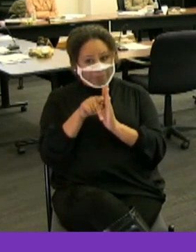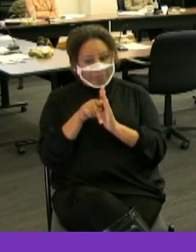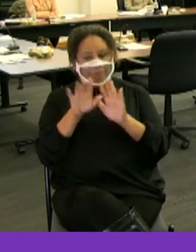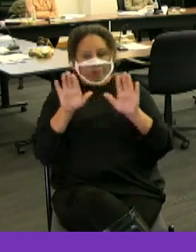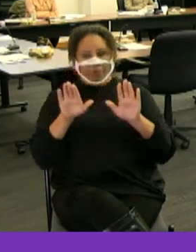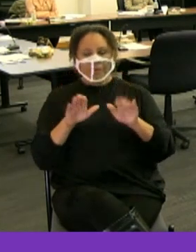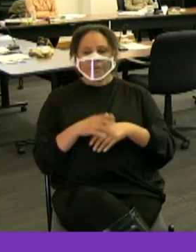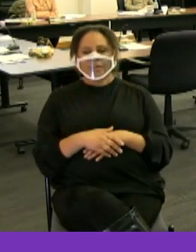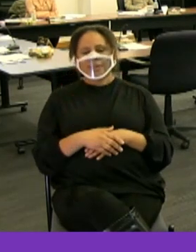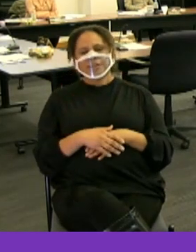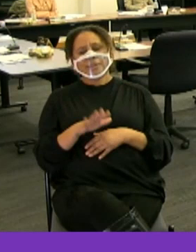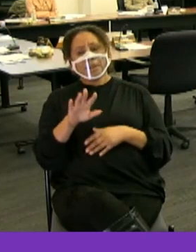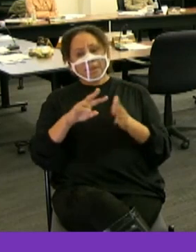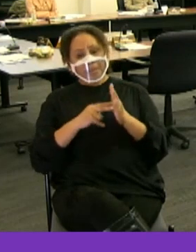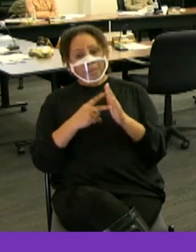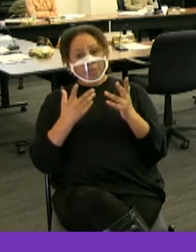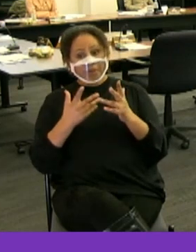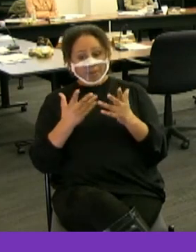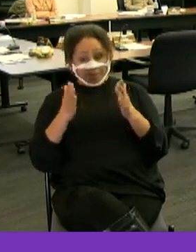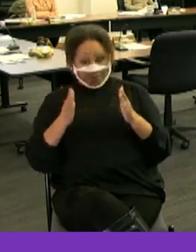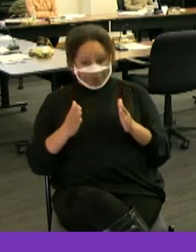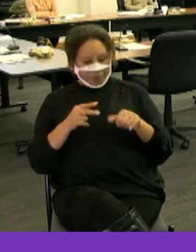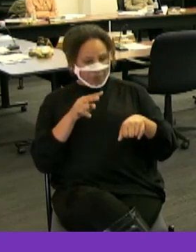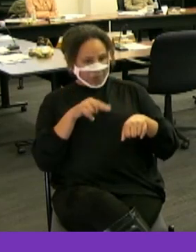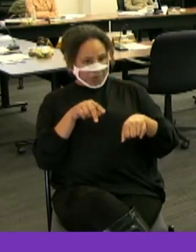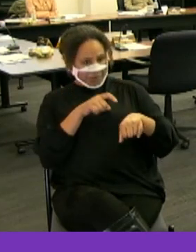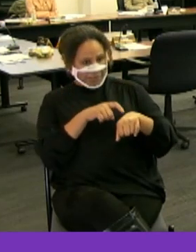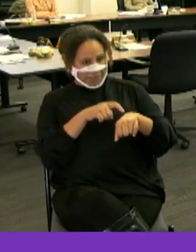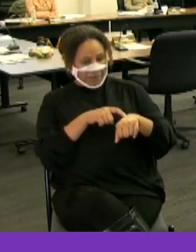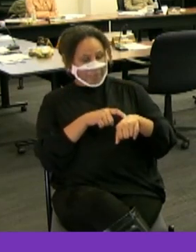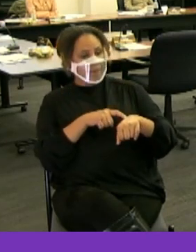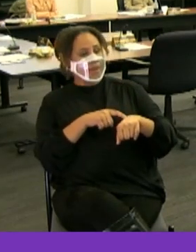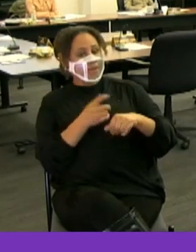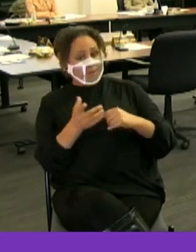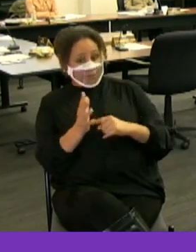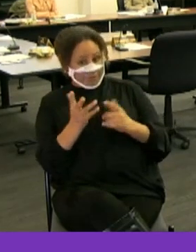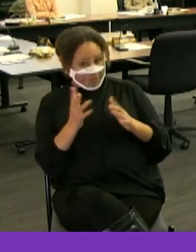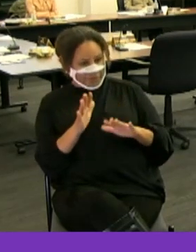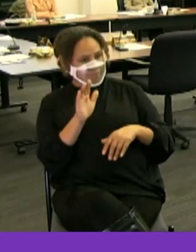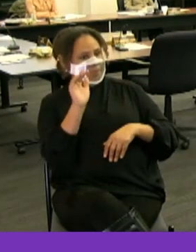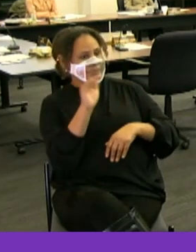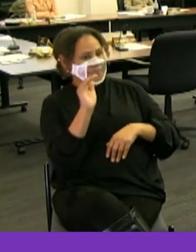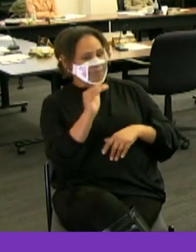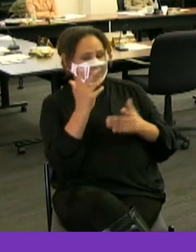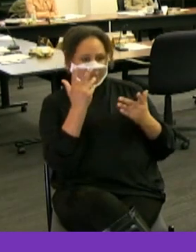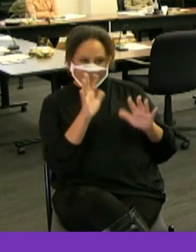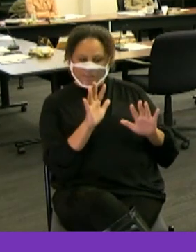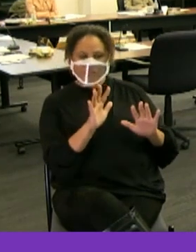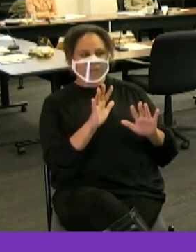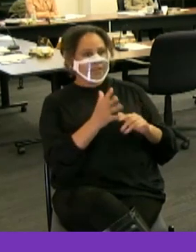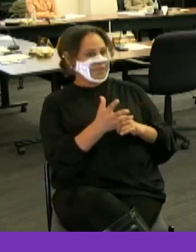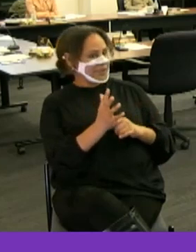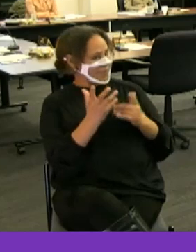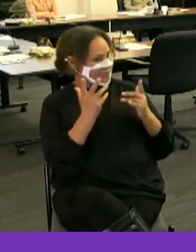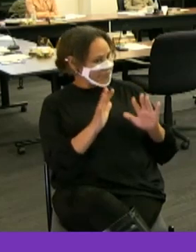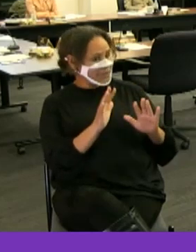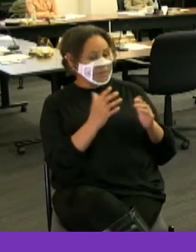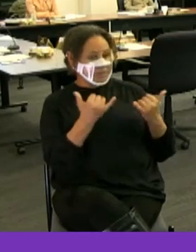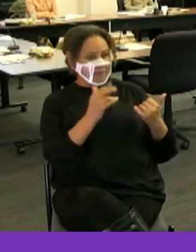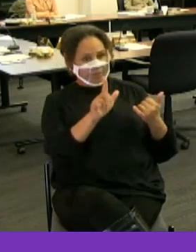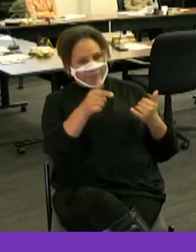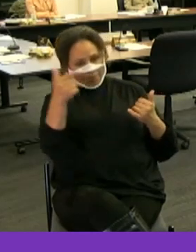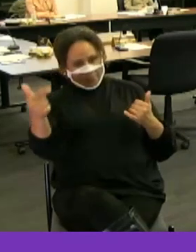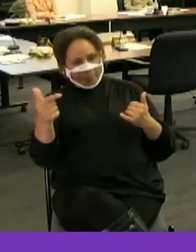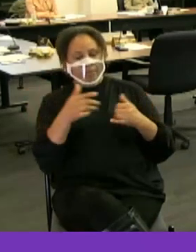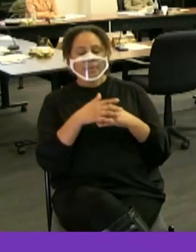is a timekeeper. So the timekeeper would say, okay, you've had your 5 minutes, and then we would move on to the next person. Right now, we don't do that. And as board